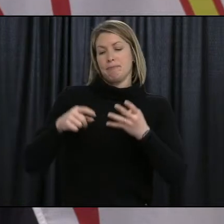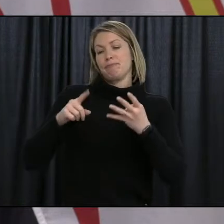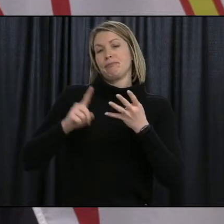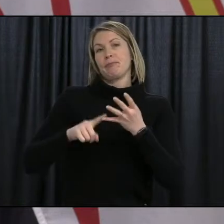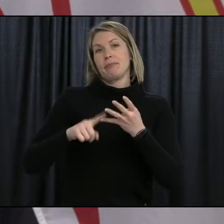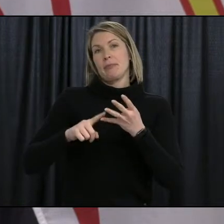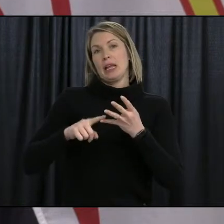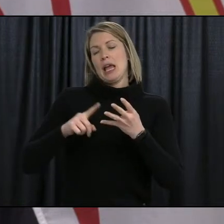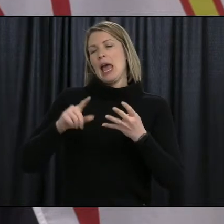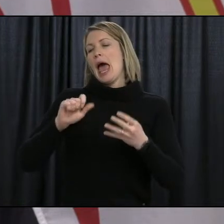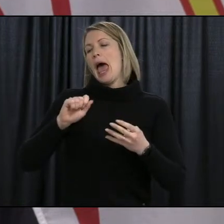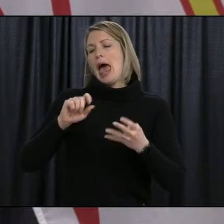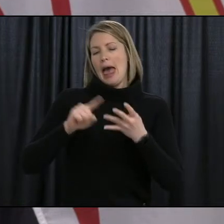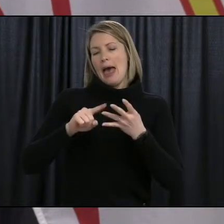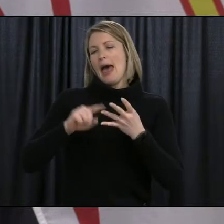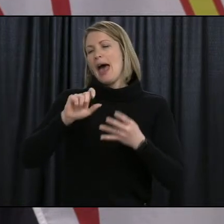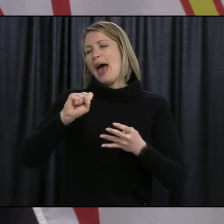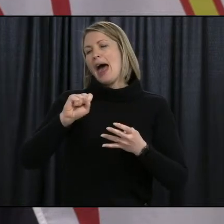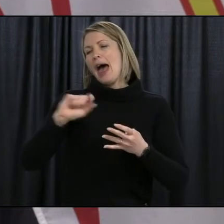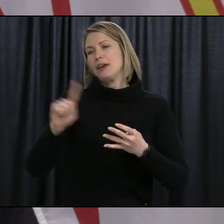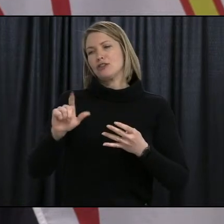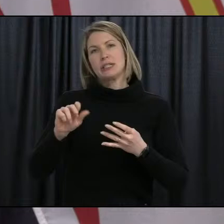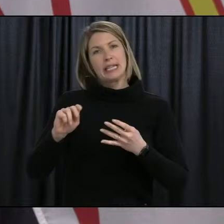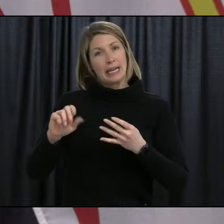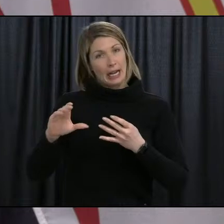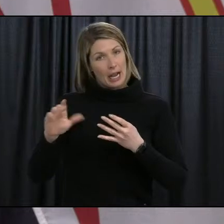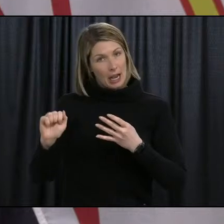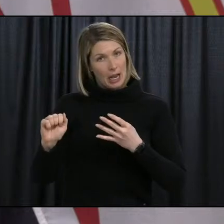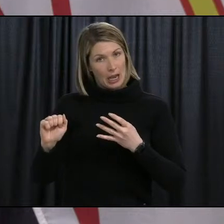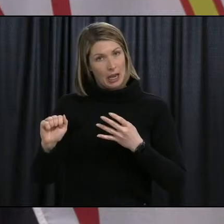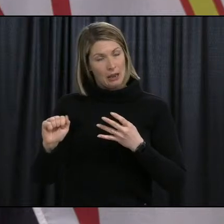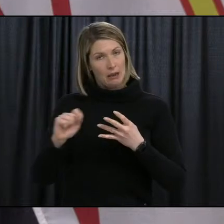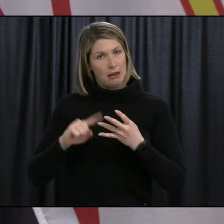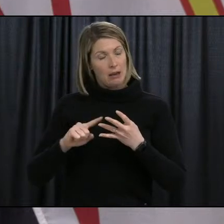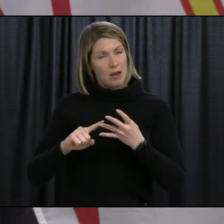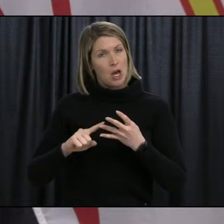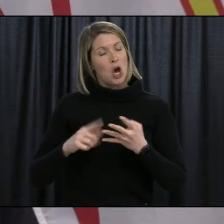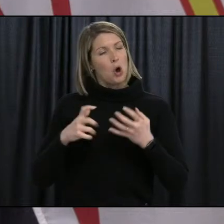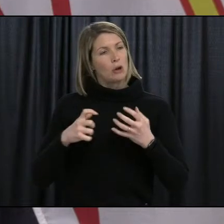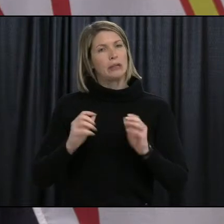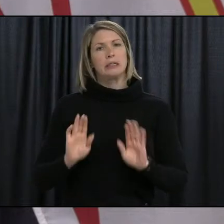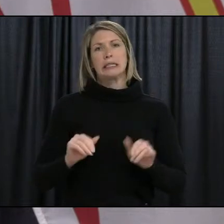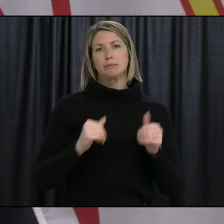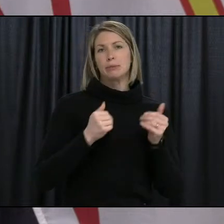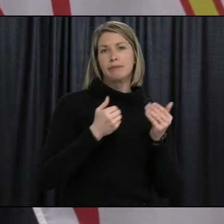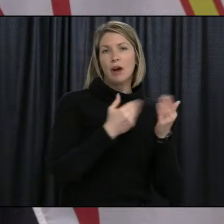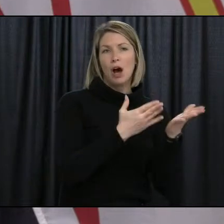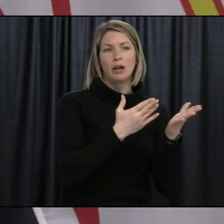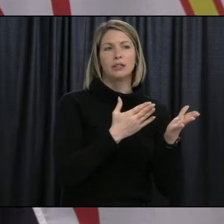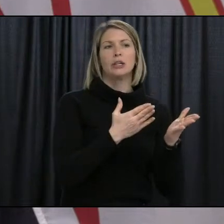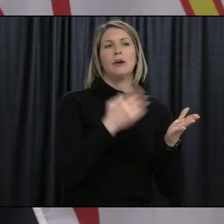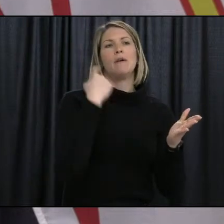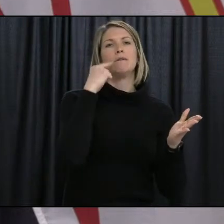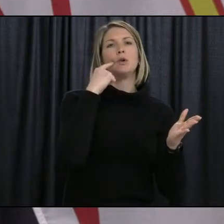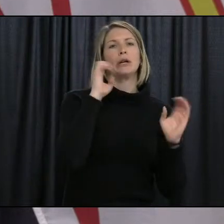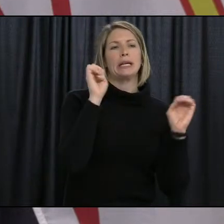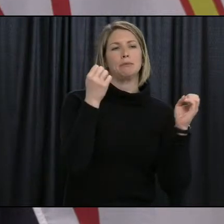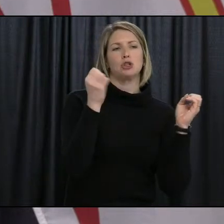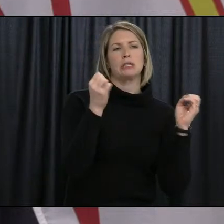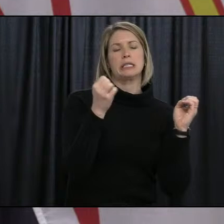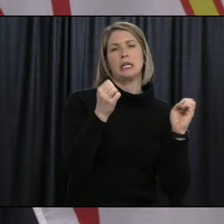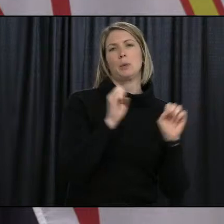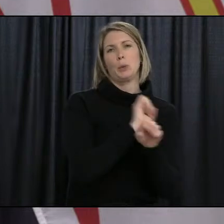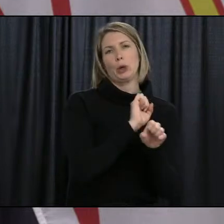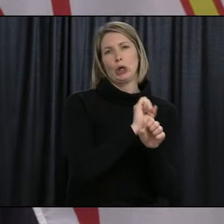we were using it in those groups that are in the essential worker category and